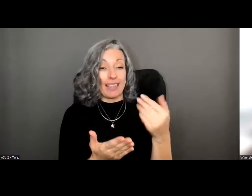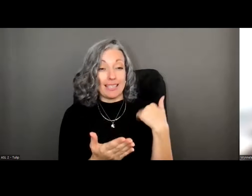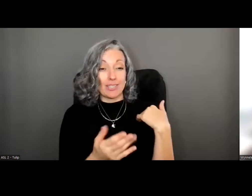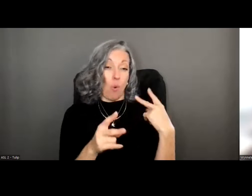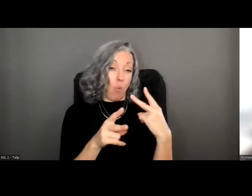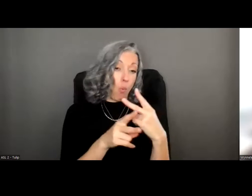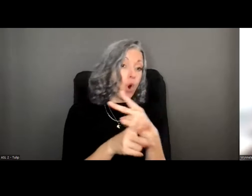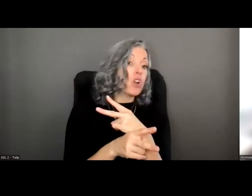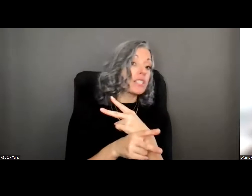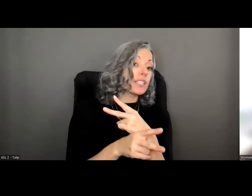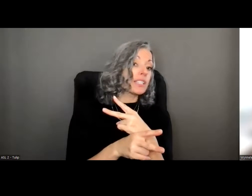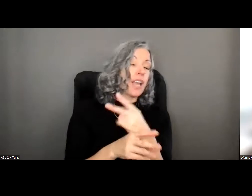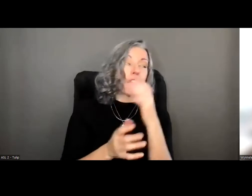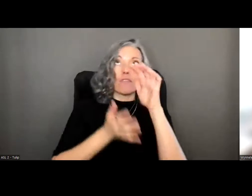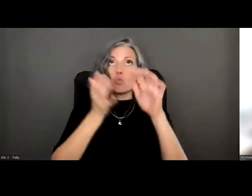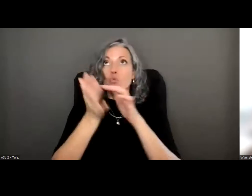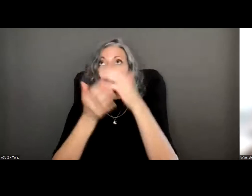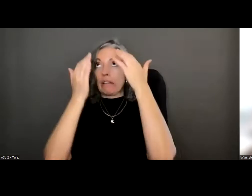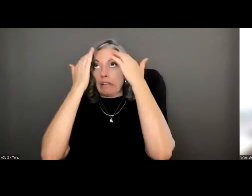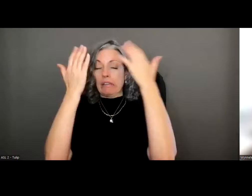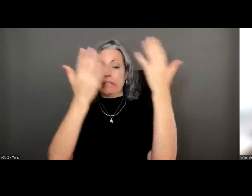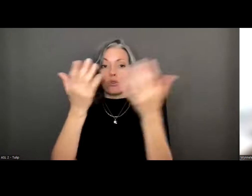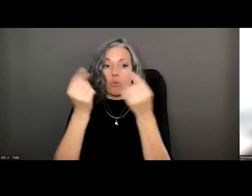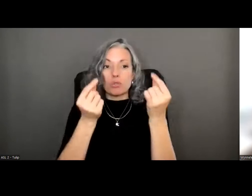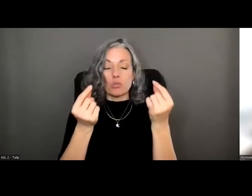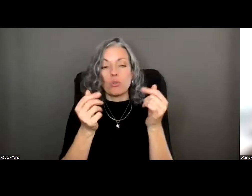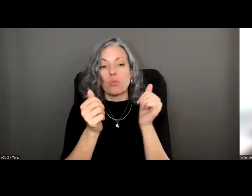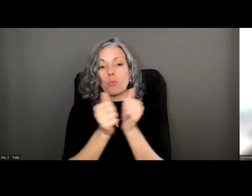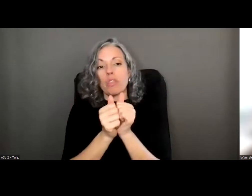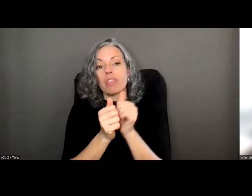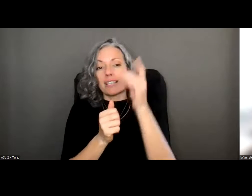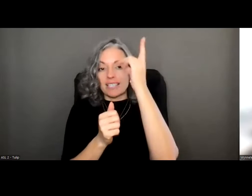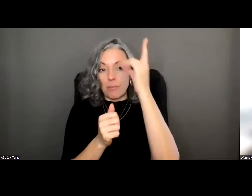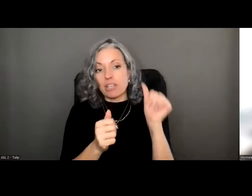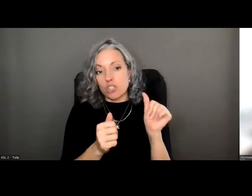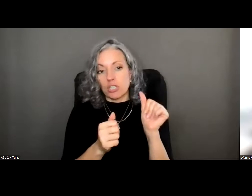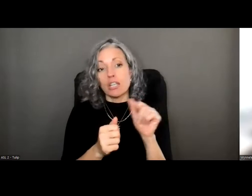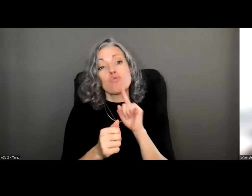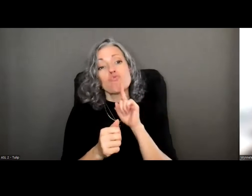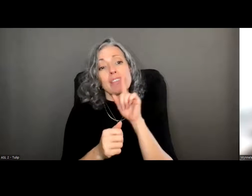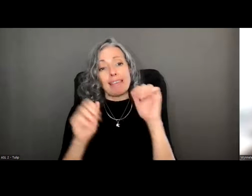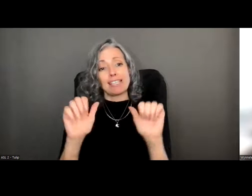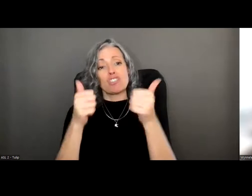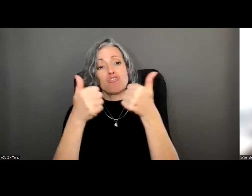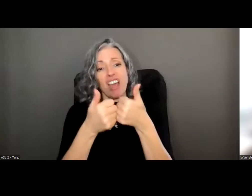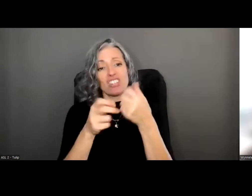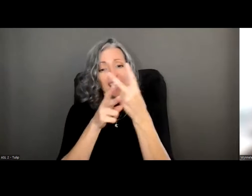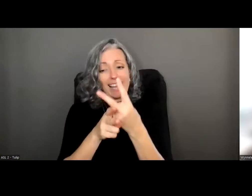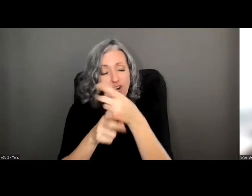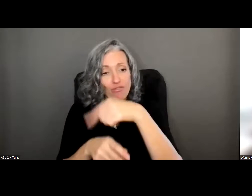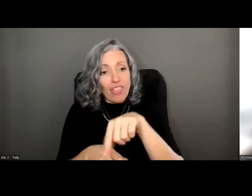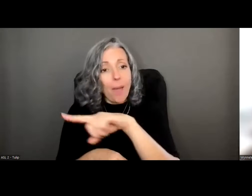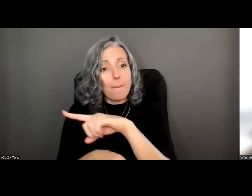worsening of the confusion or other associated symptoms with dementia, it makes it more challenging to care for them, and